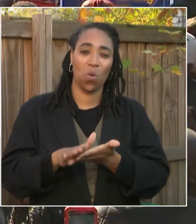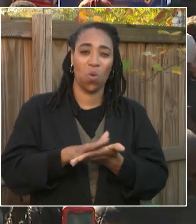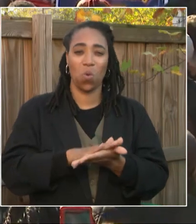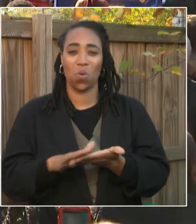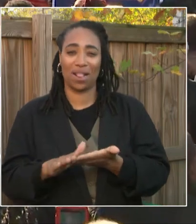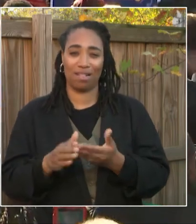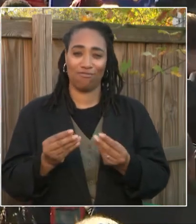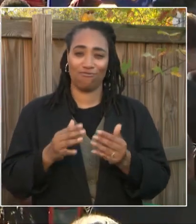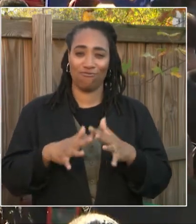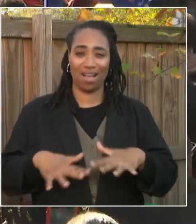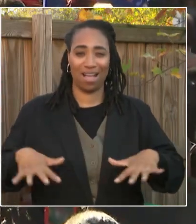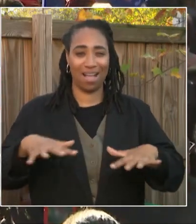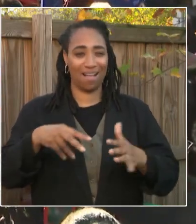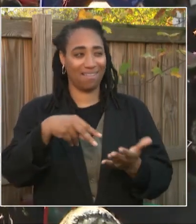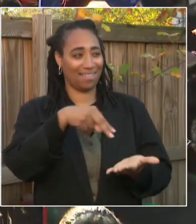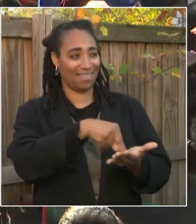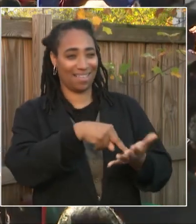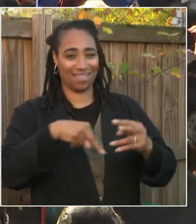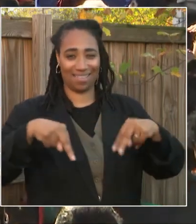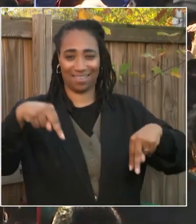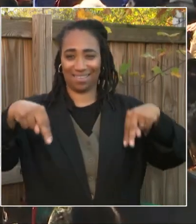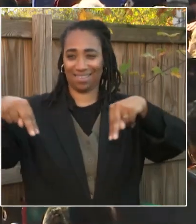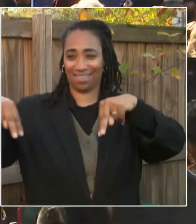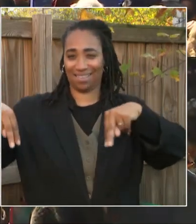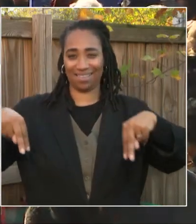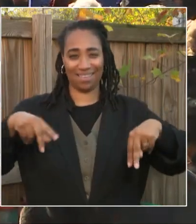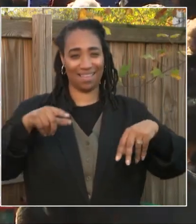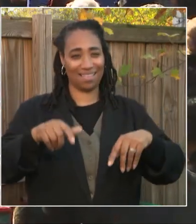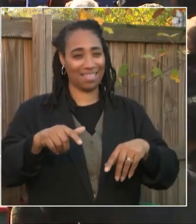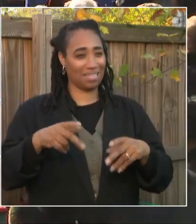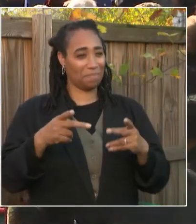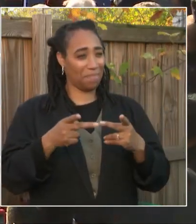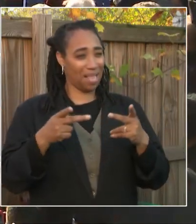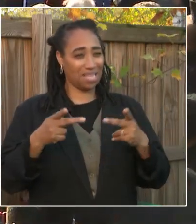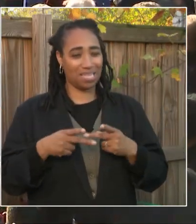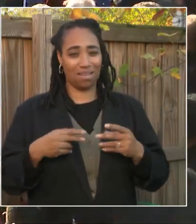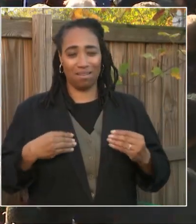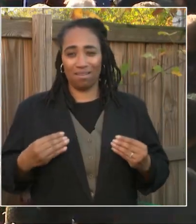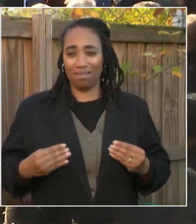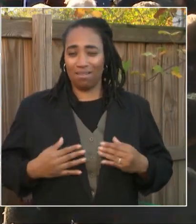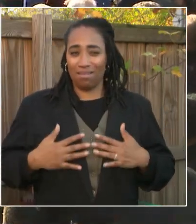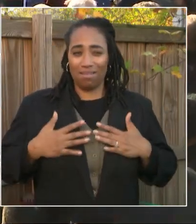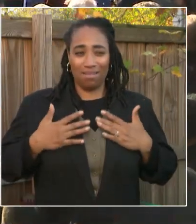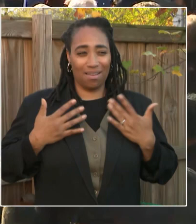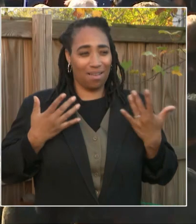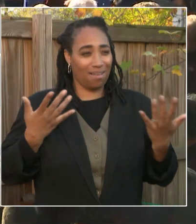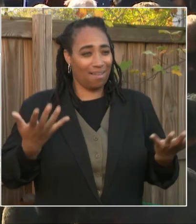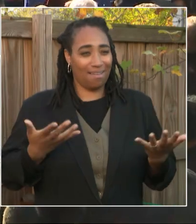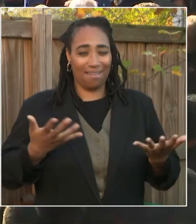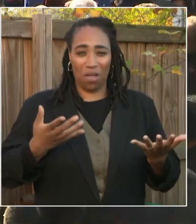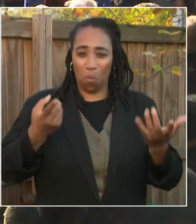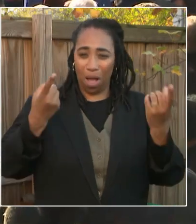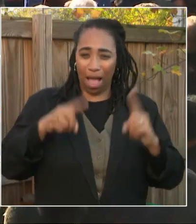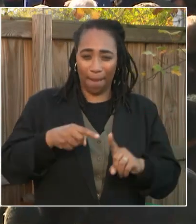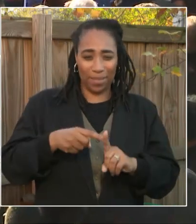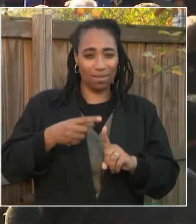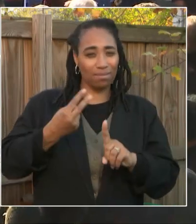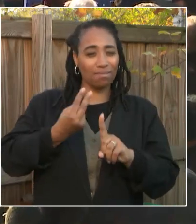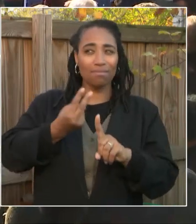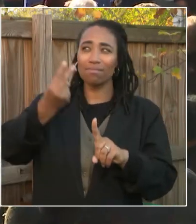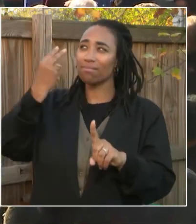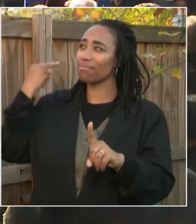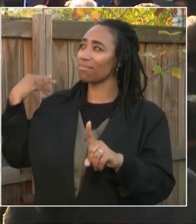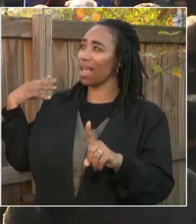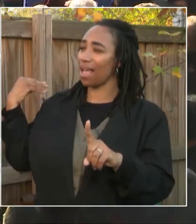ground. That this is a place in which we lift up not just what's happening now, but we lift up the legacy of the ancestors. An ancestral legacy that goes